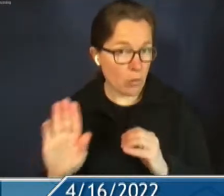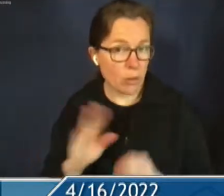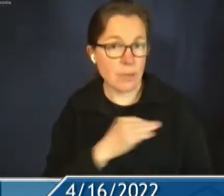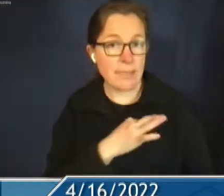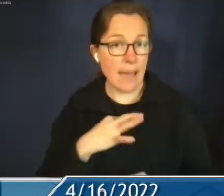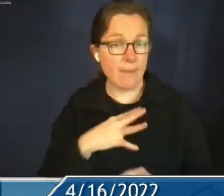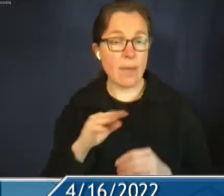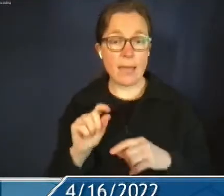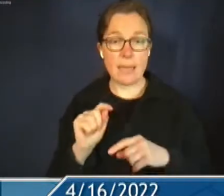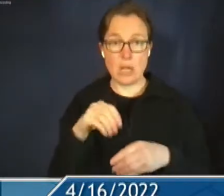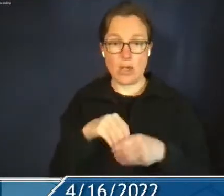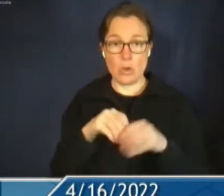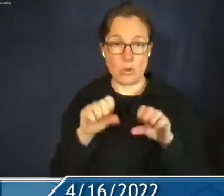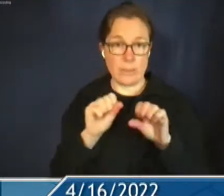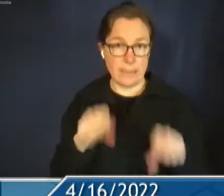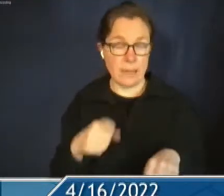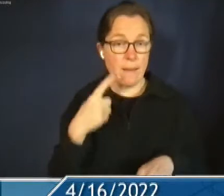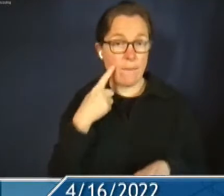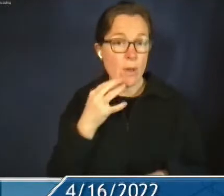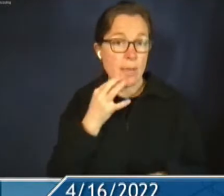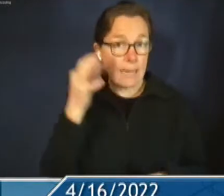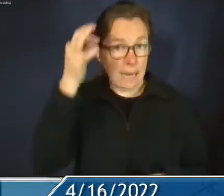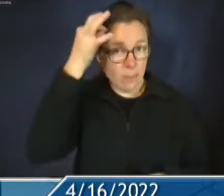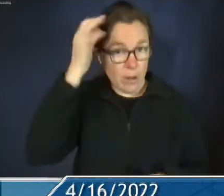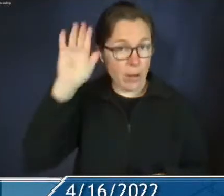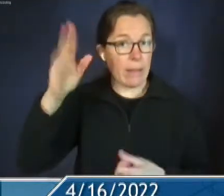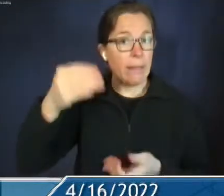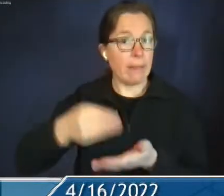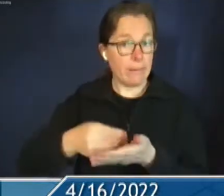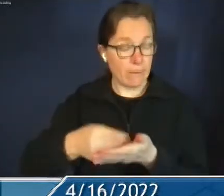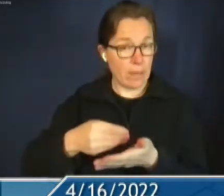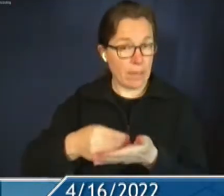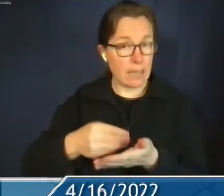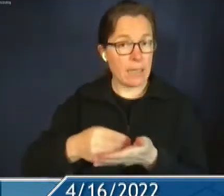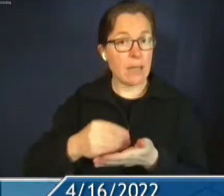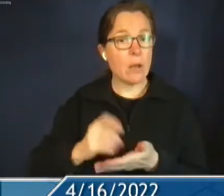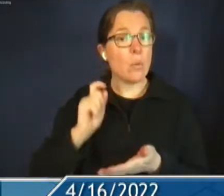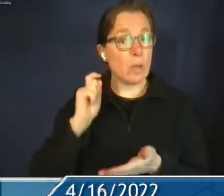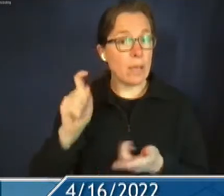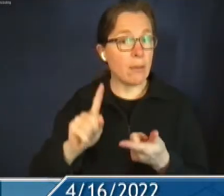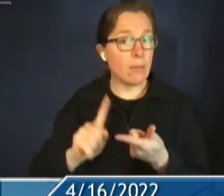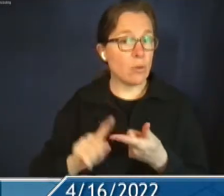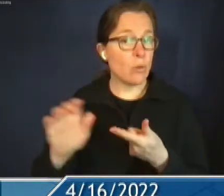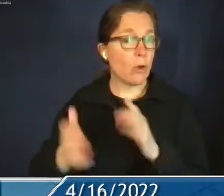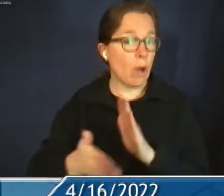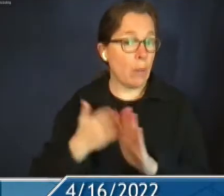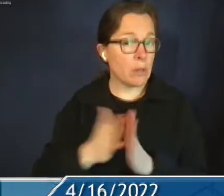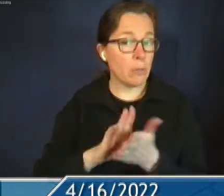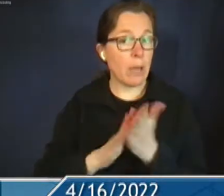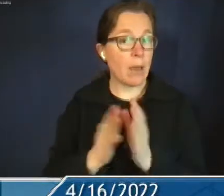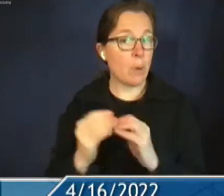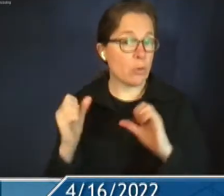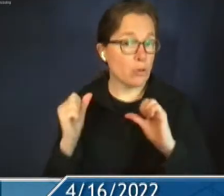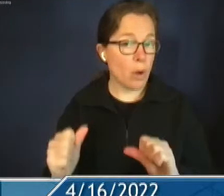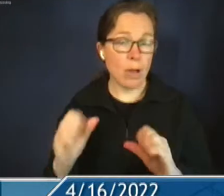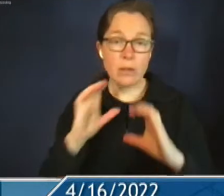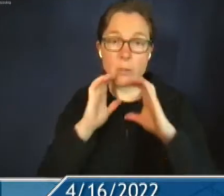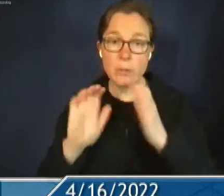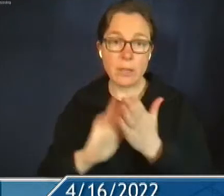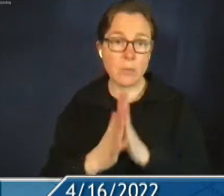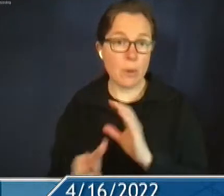systems. For the Oregon Native American Chamber, this funding has significantly contributed to the strengthening of their operations and their communications platforms. They have brought